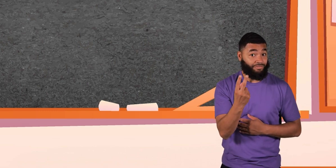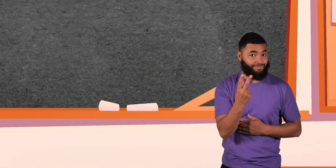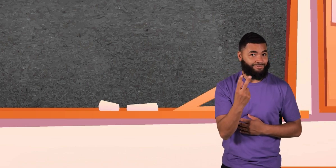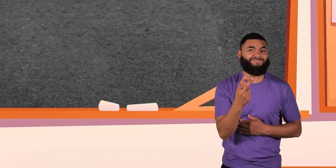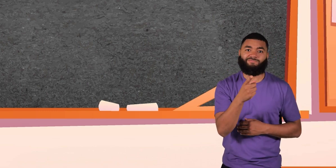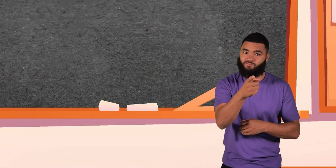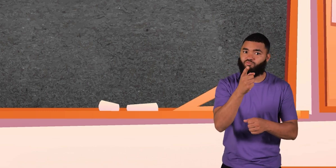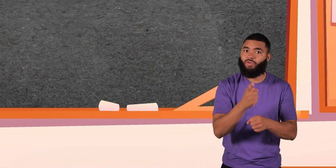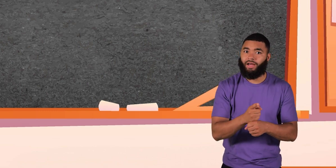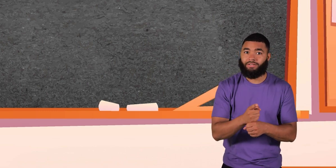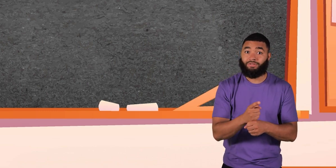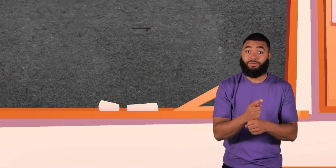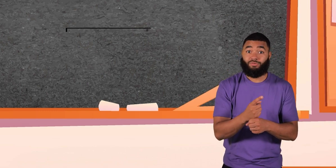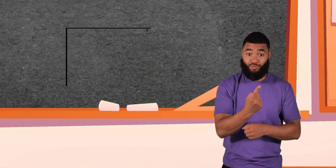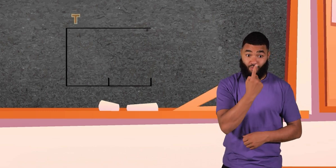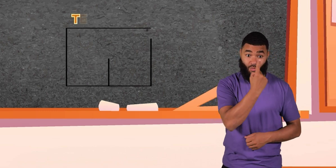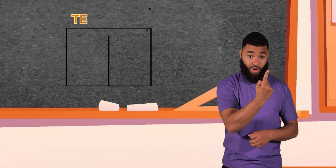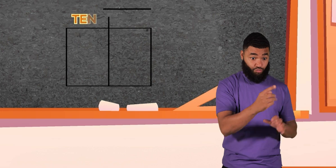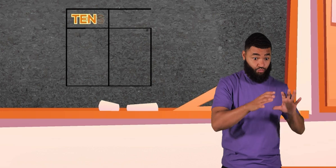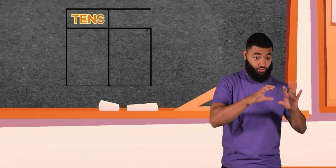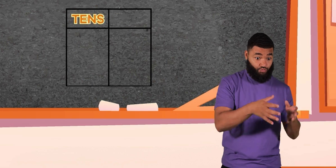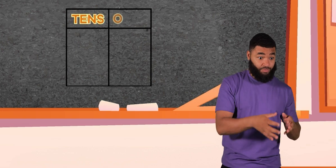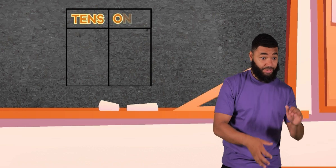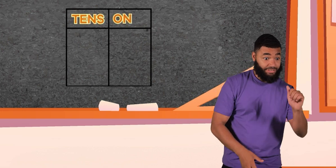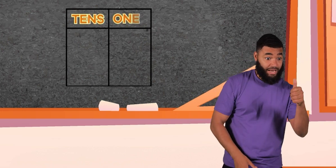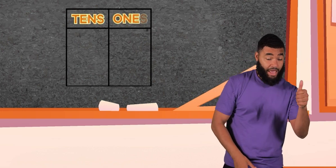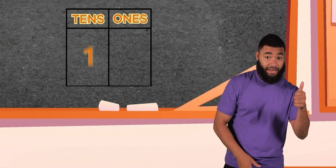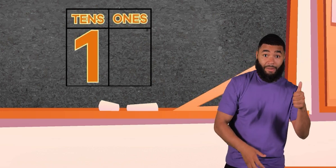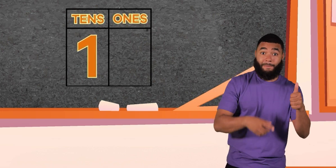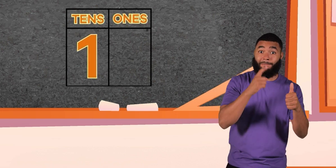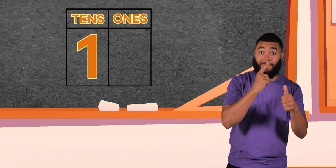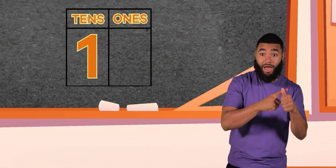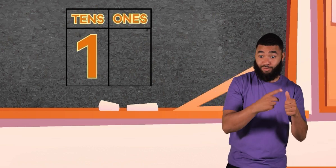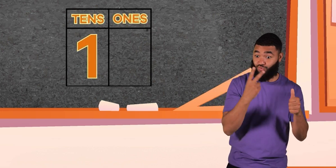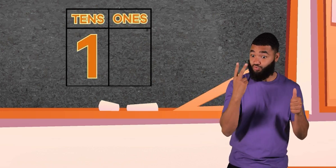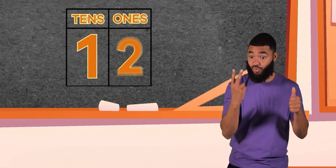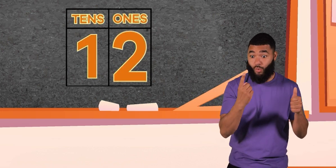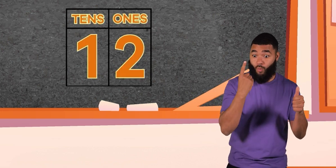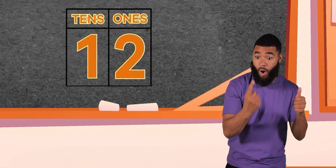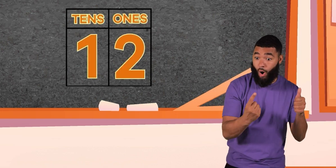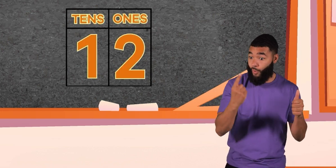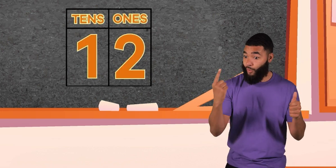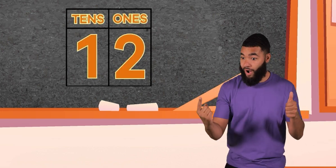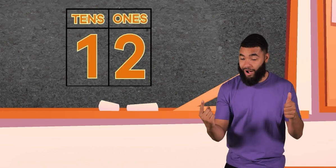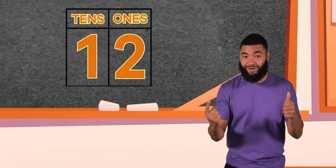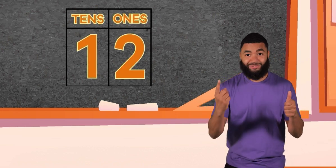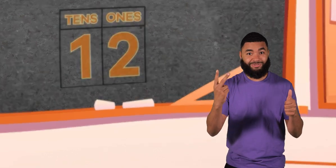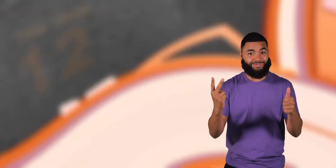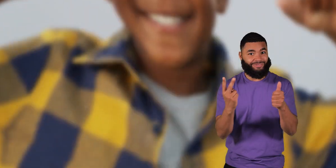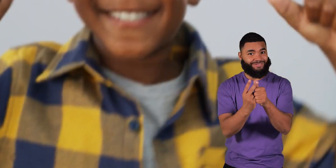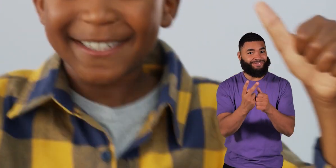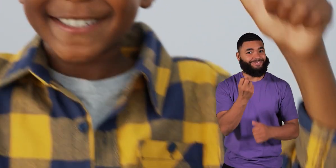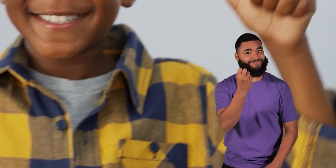has? that's right. one group of 10 plus two ones.